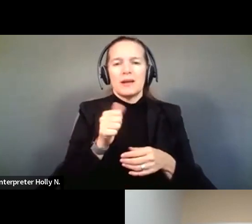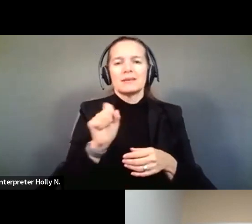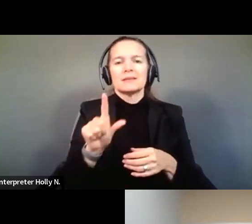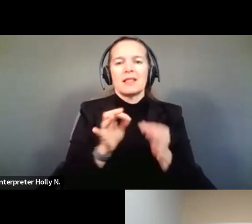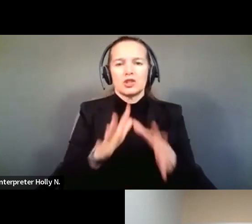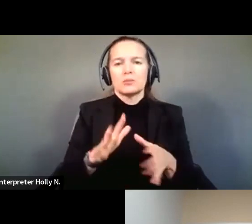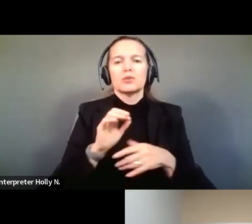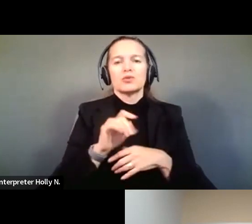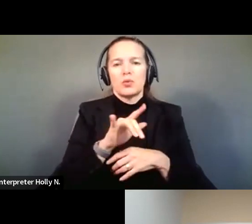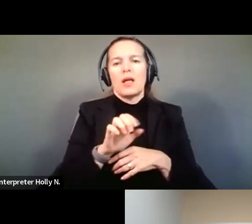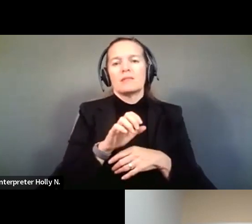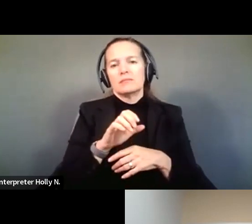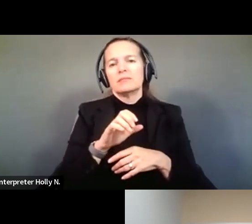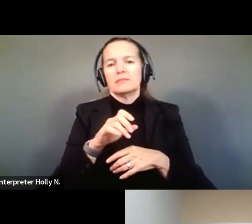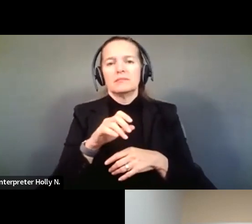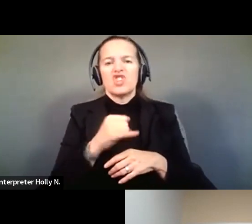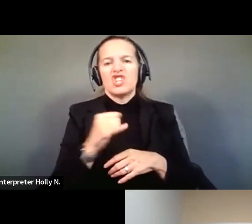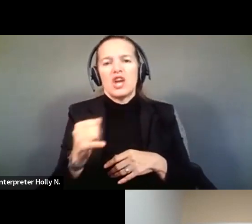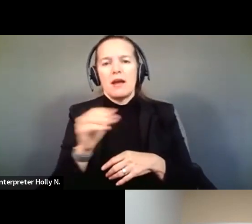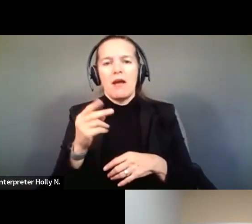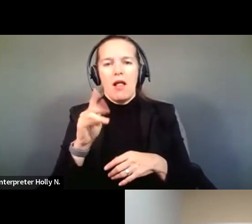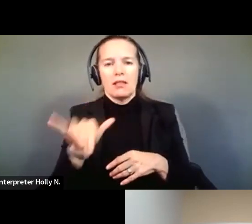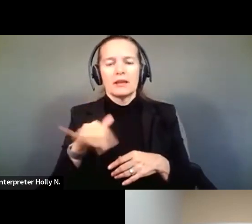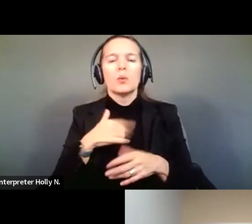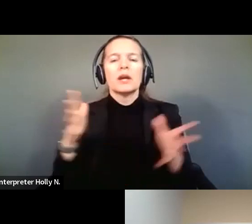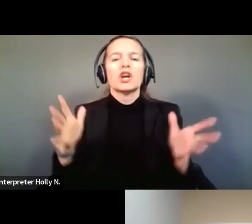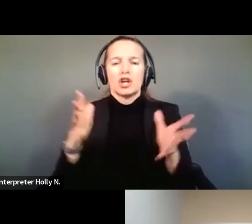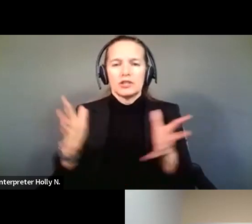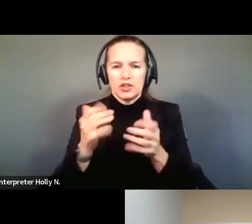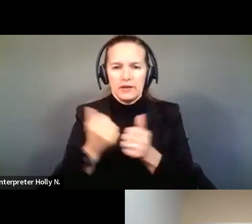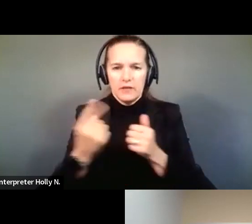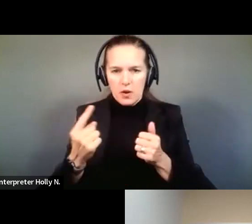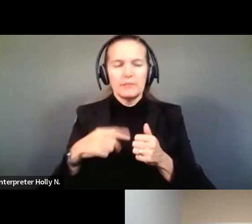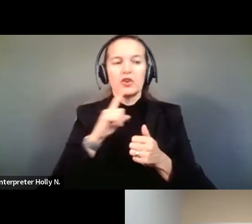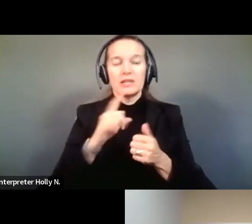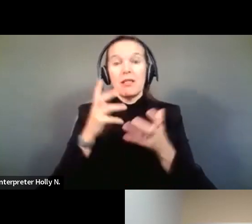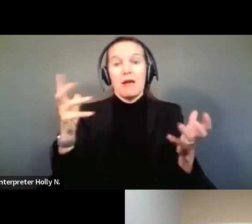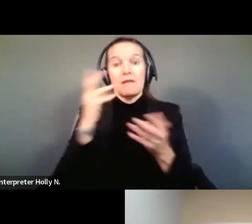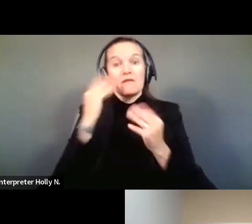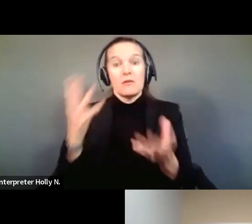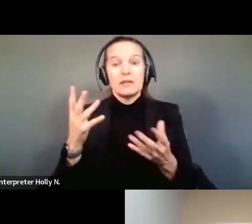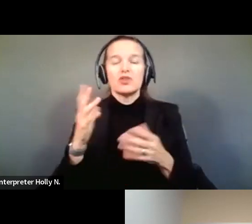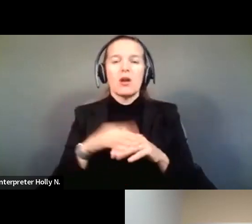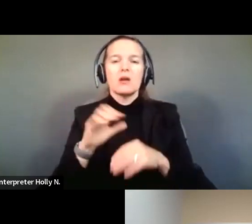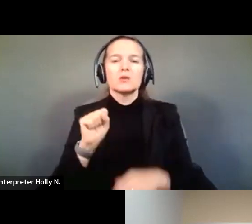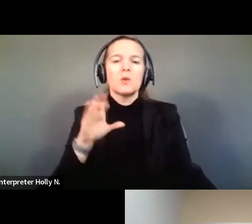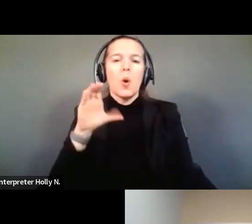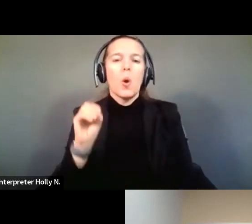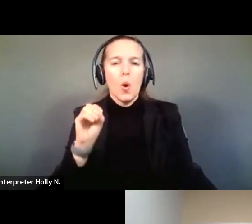interpreters, Julie and Holly. We encourage everybody, there is information, a lot of information on